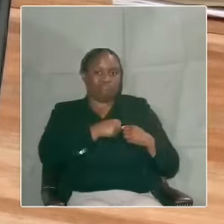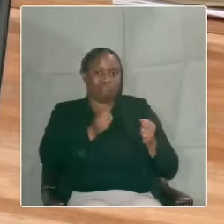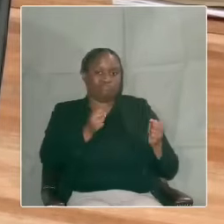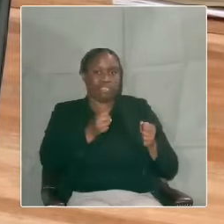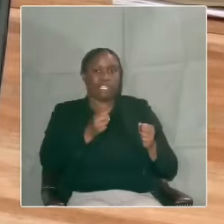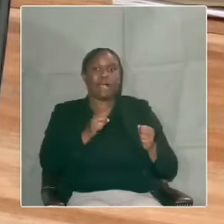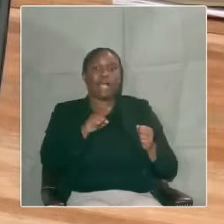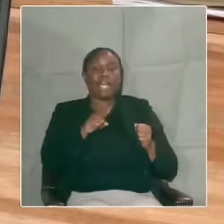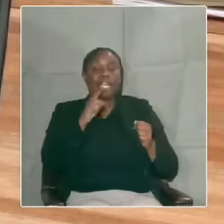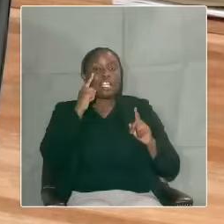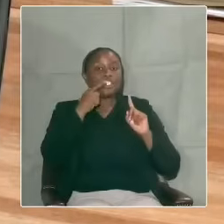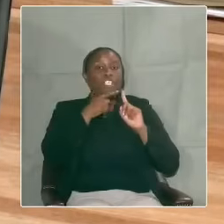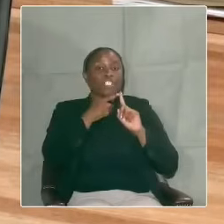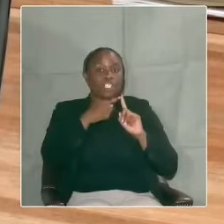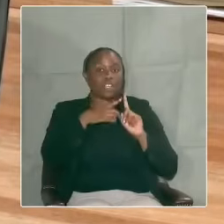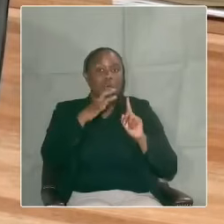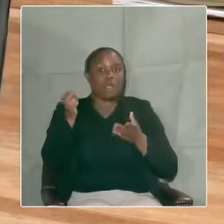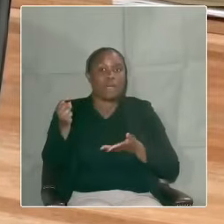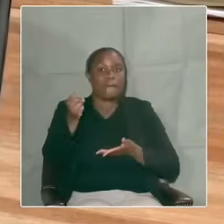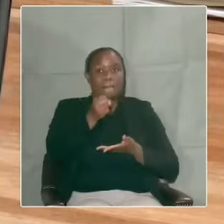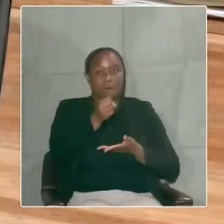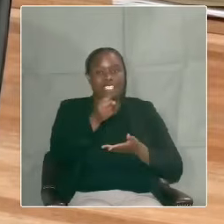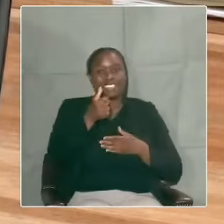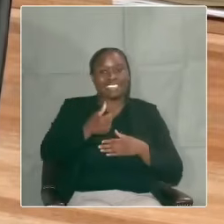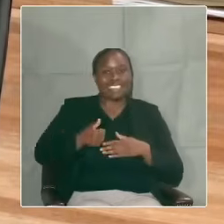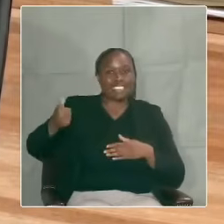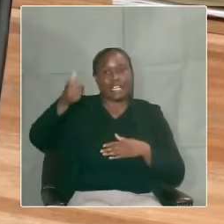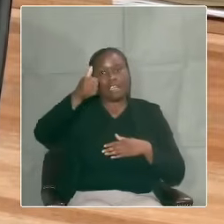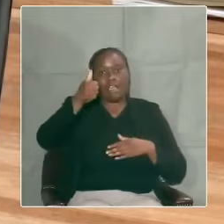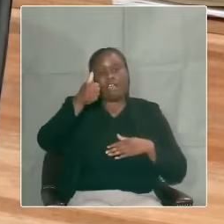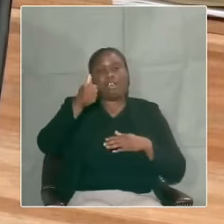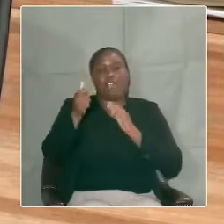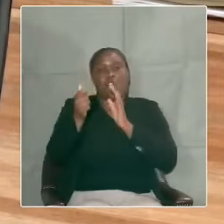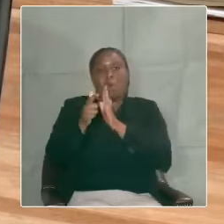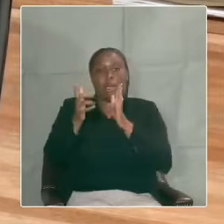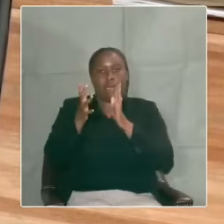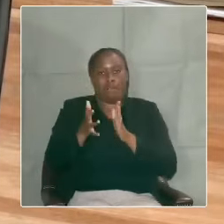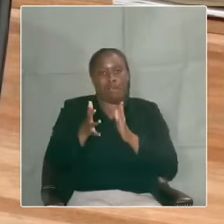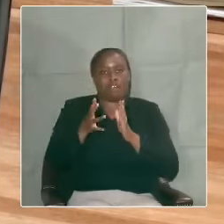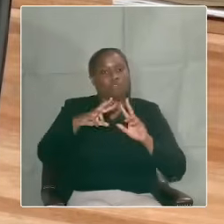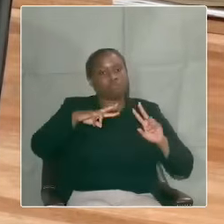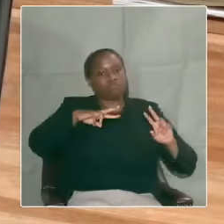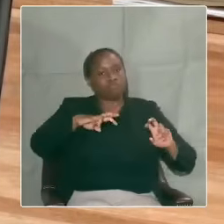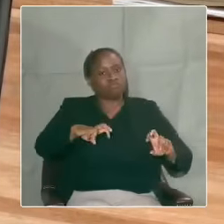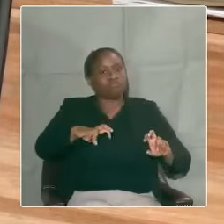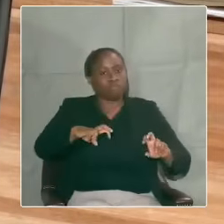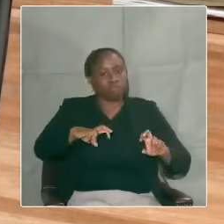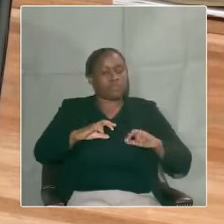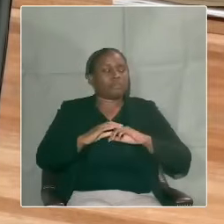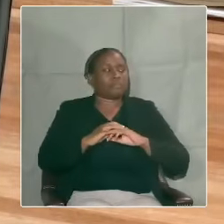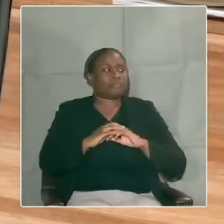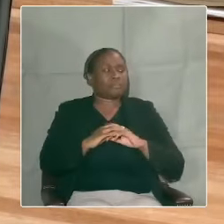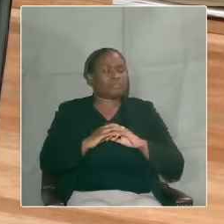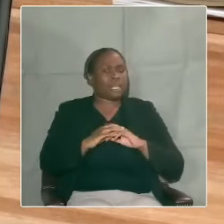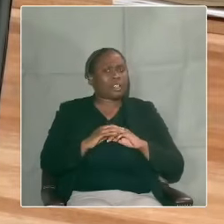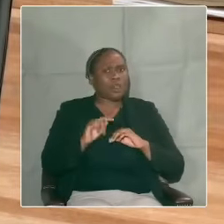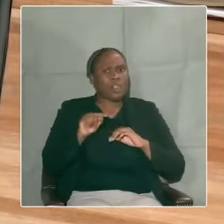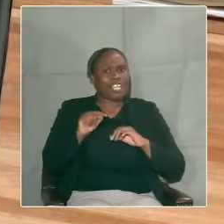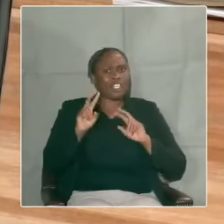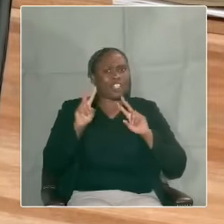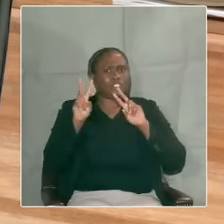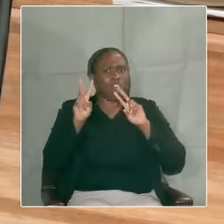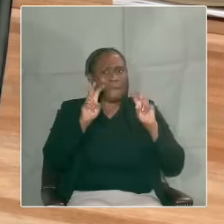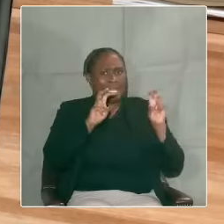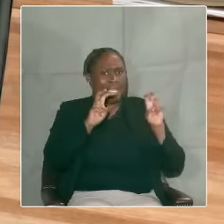he had an intention to appoint a senior counsel to investigate. Did those topics or